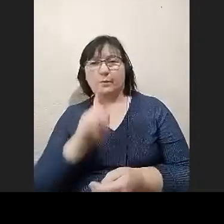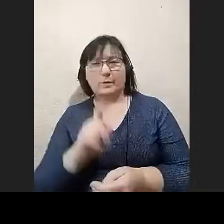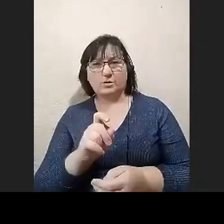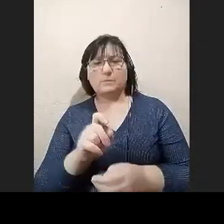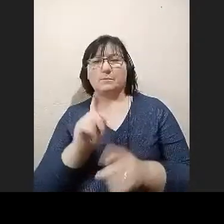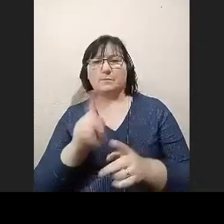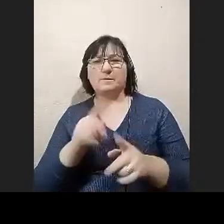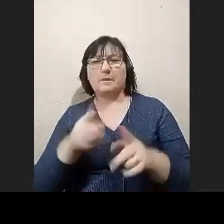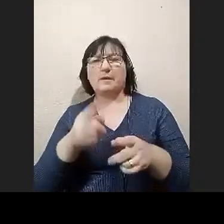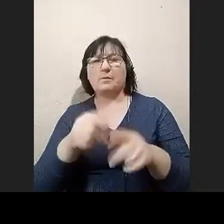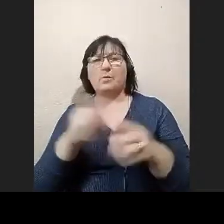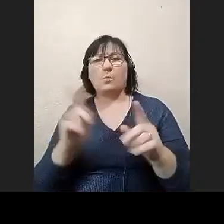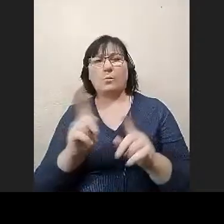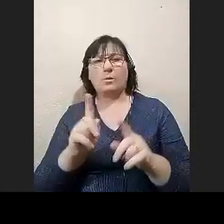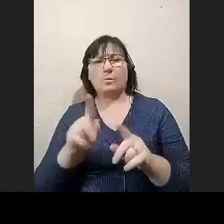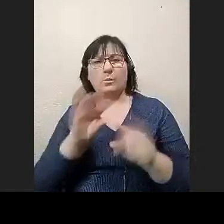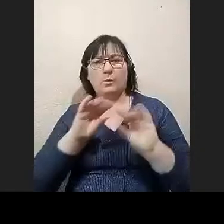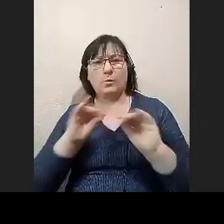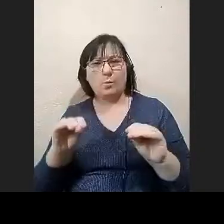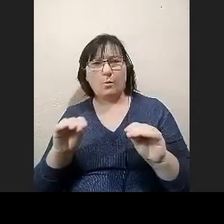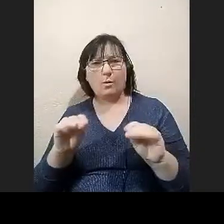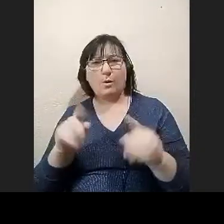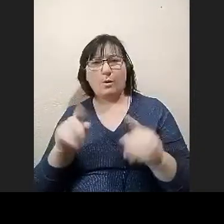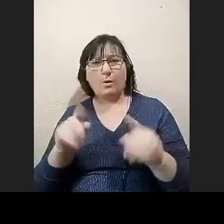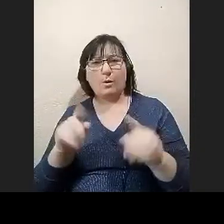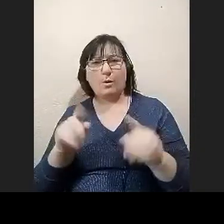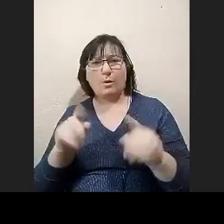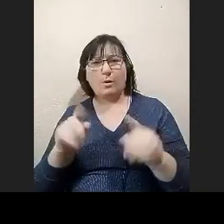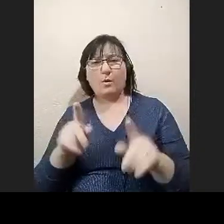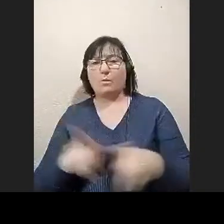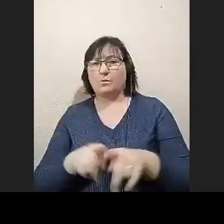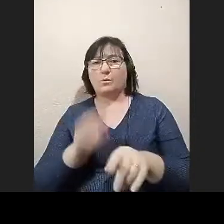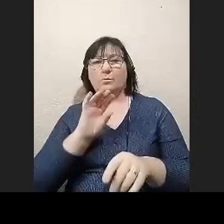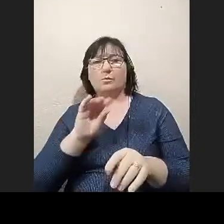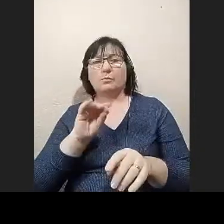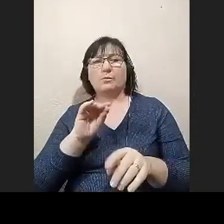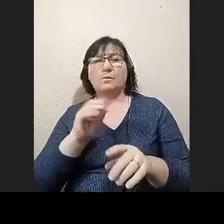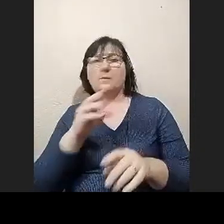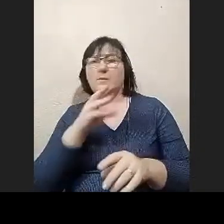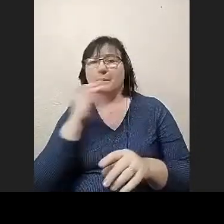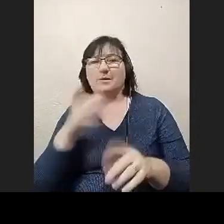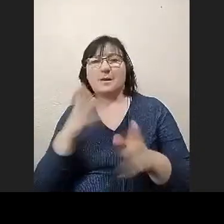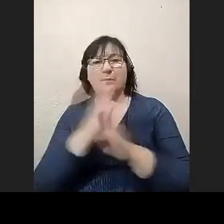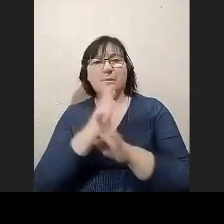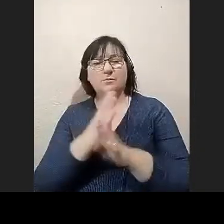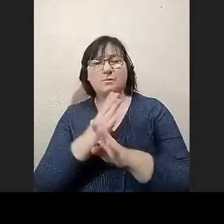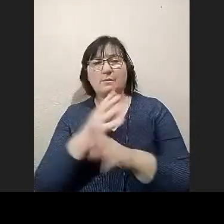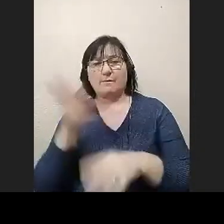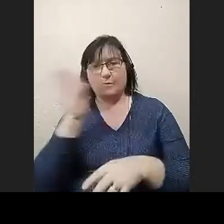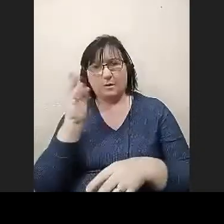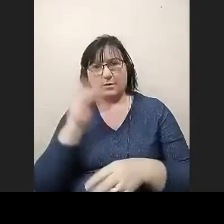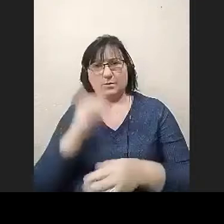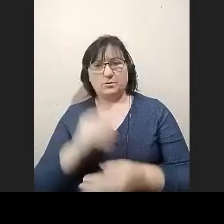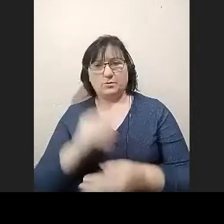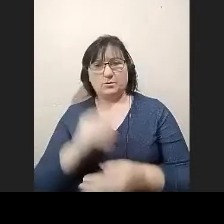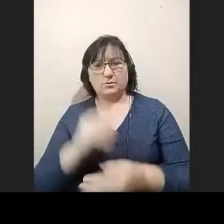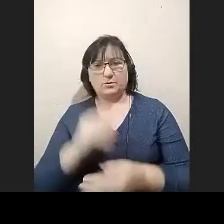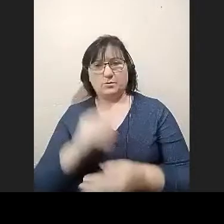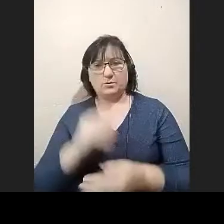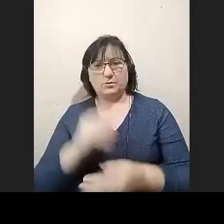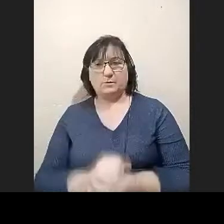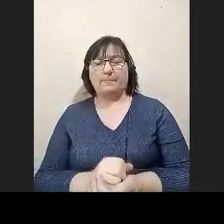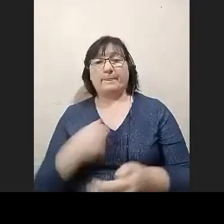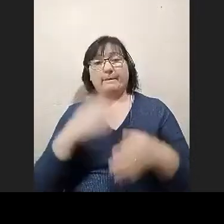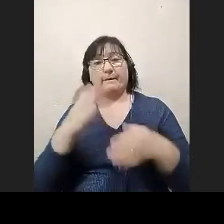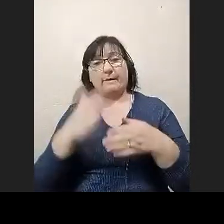information of clients that you might be representing. At the end of the webinar, we would appreciate your sincere comments on how